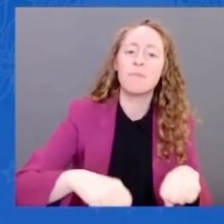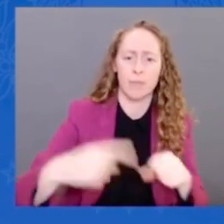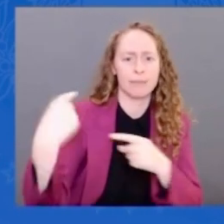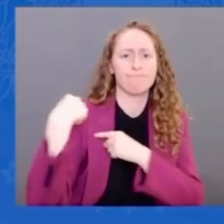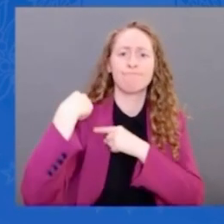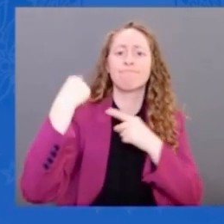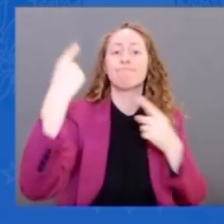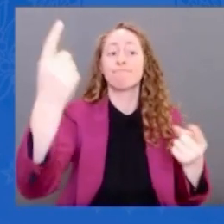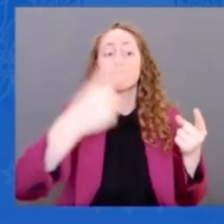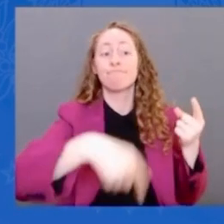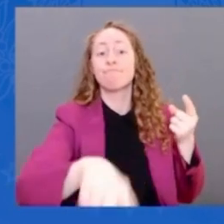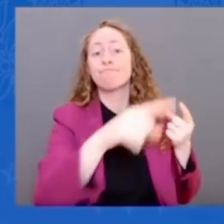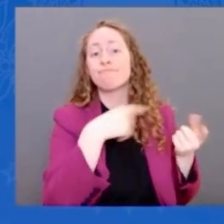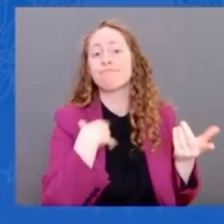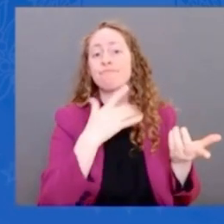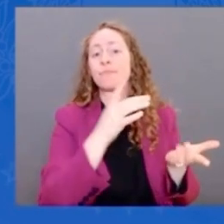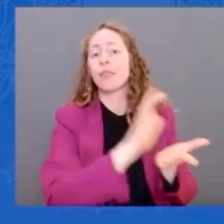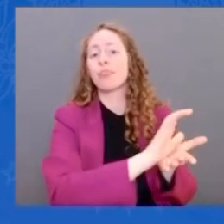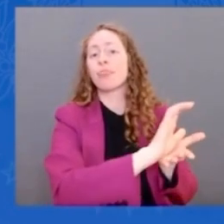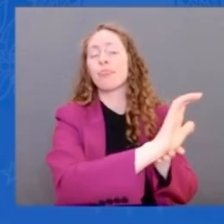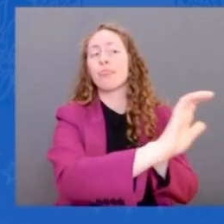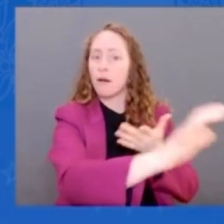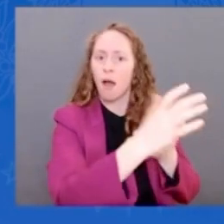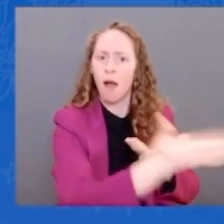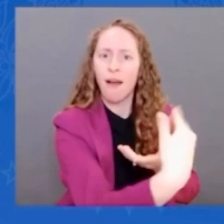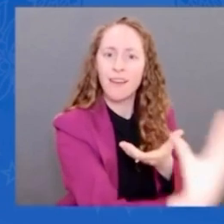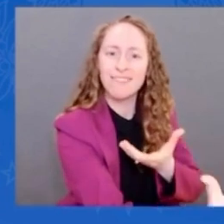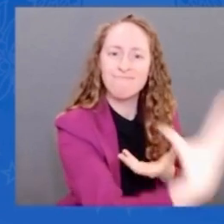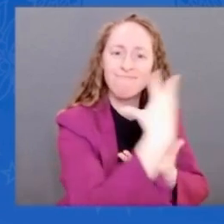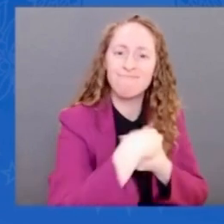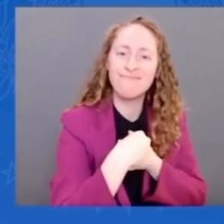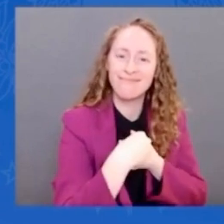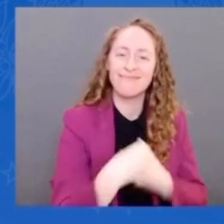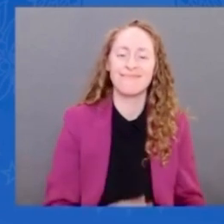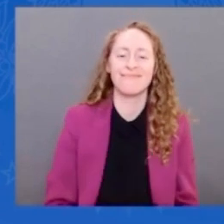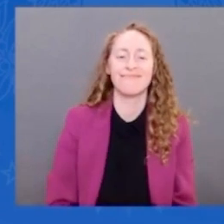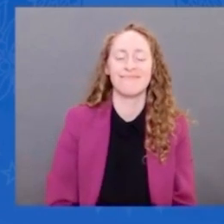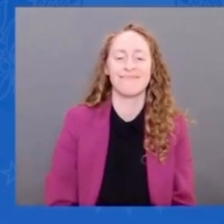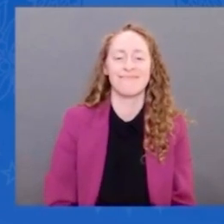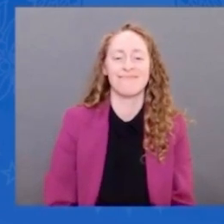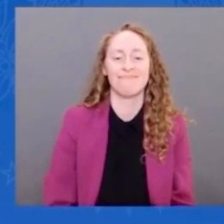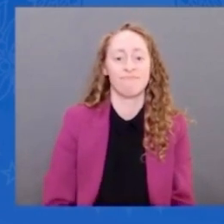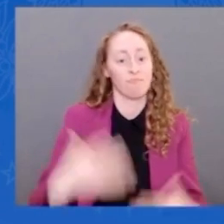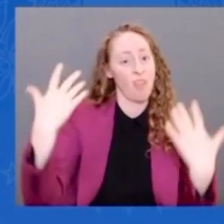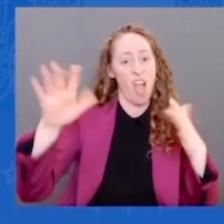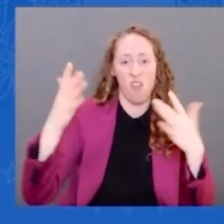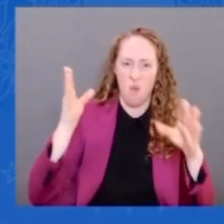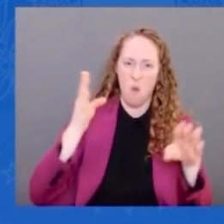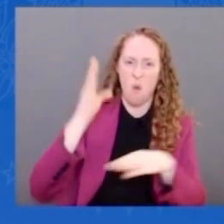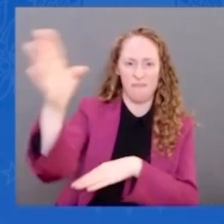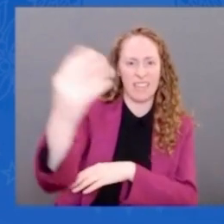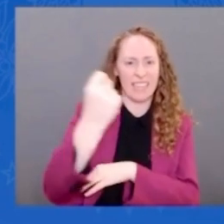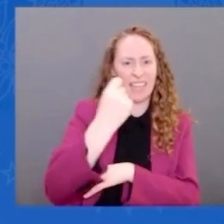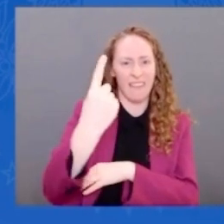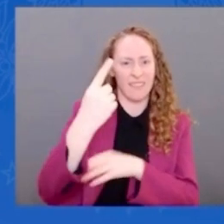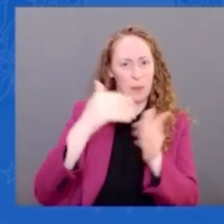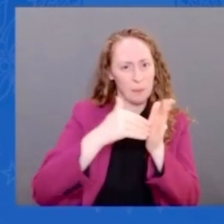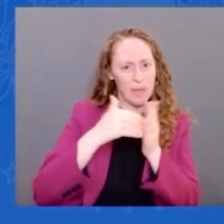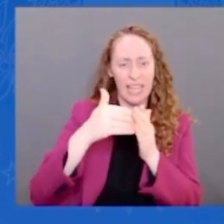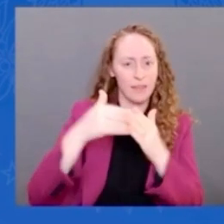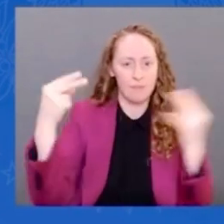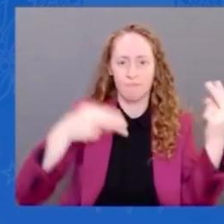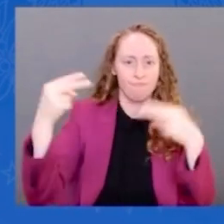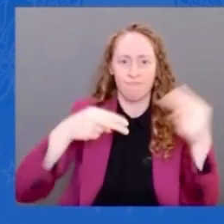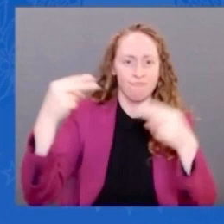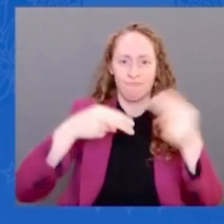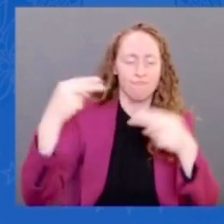million have signed up and are on the program. Thousands more are signing up each day. And you can get started by taking advantage of